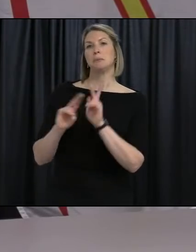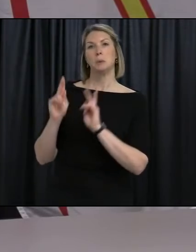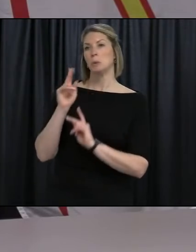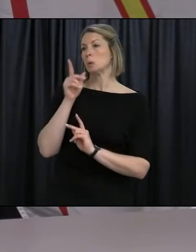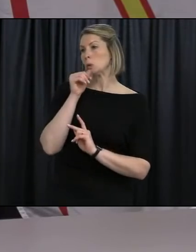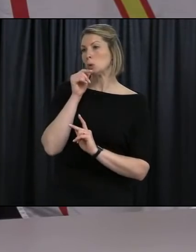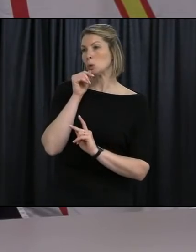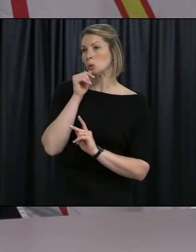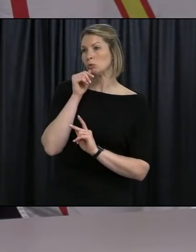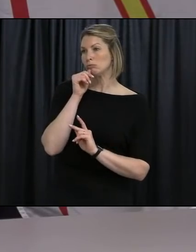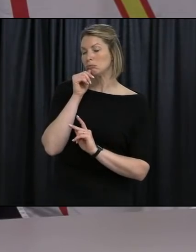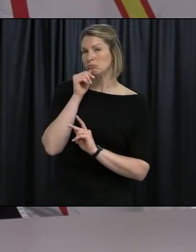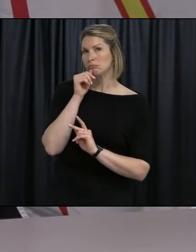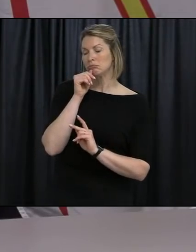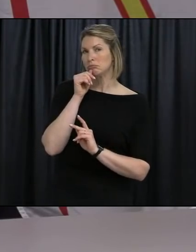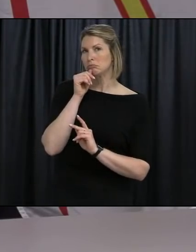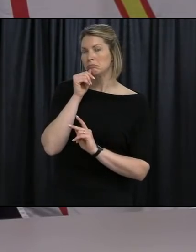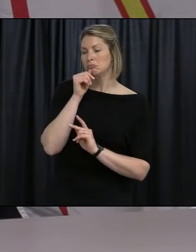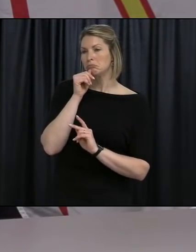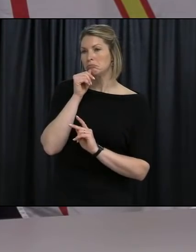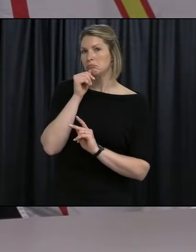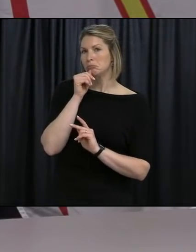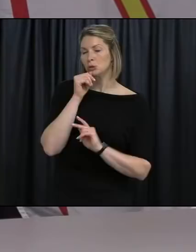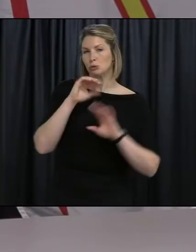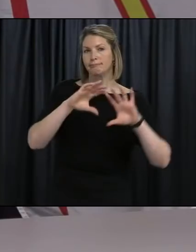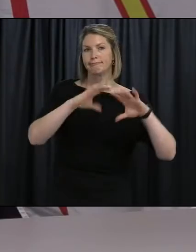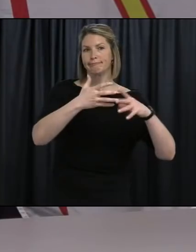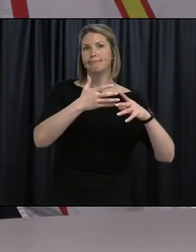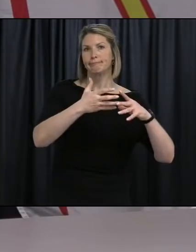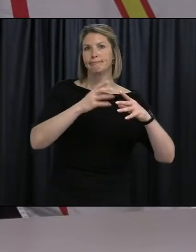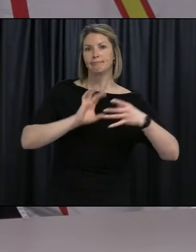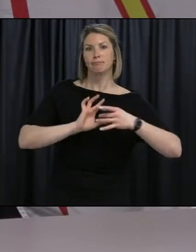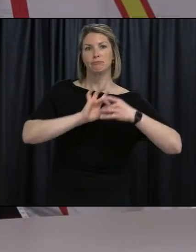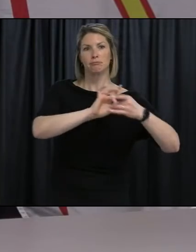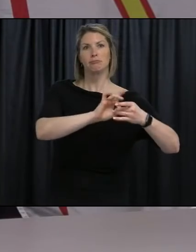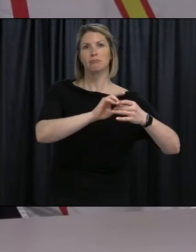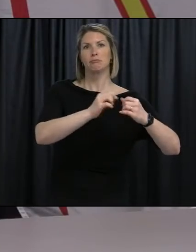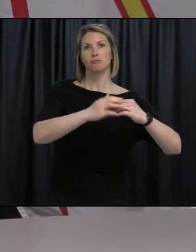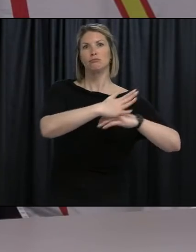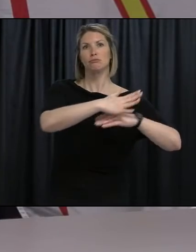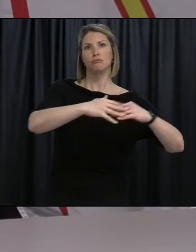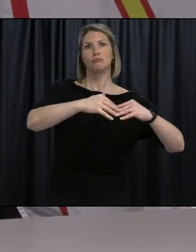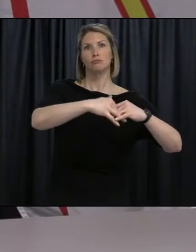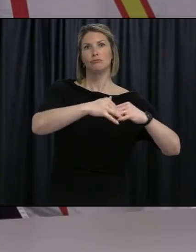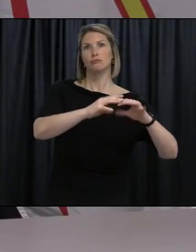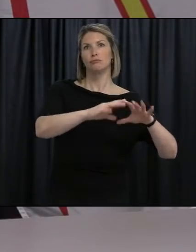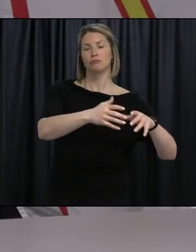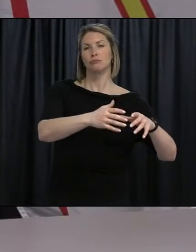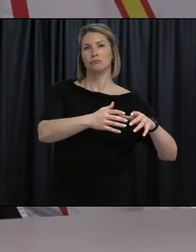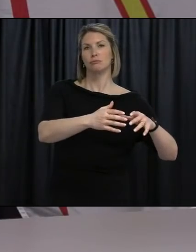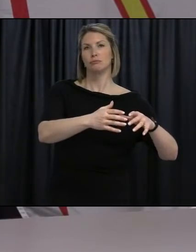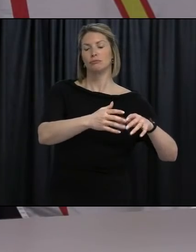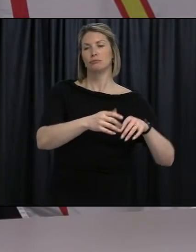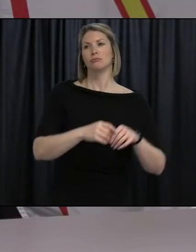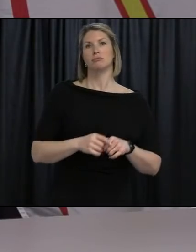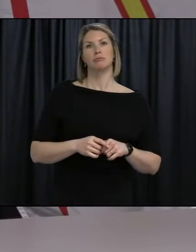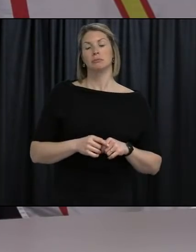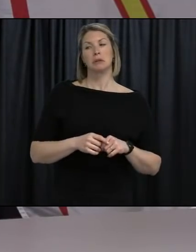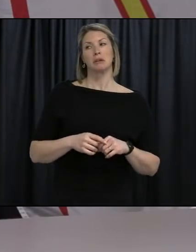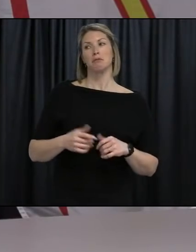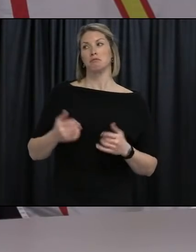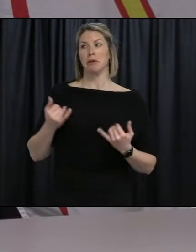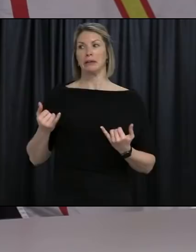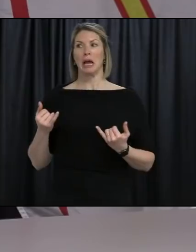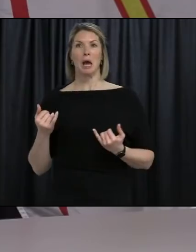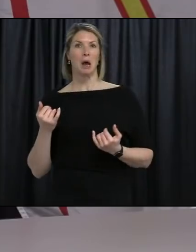individuals that identify as Indigenous adults in the area. And my understanding is that they are moving through that group